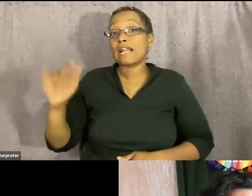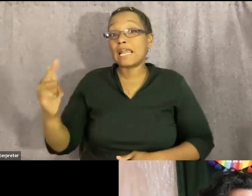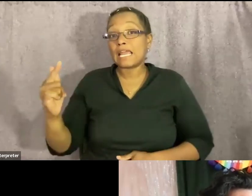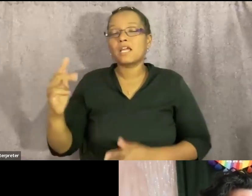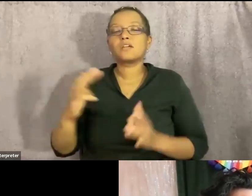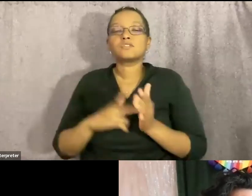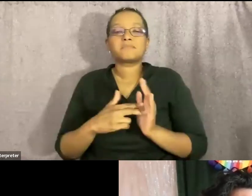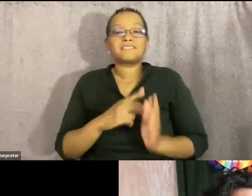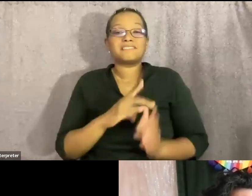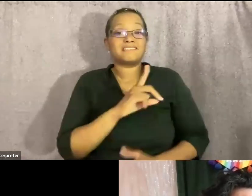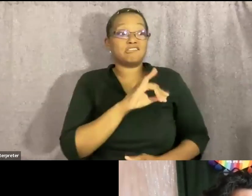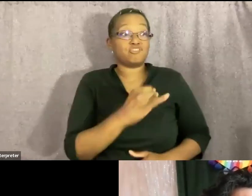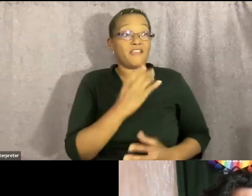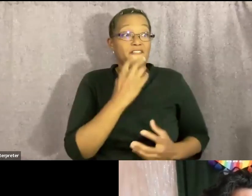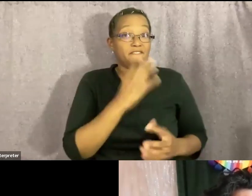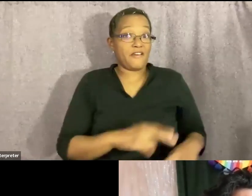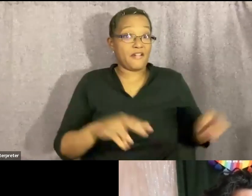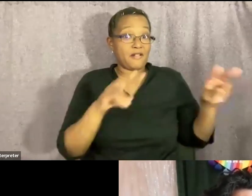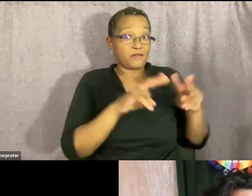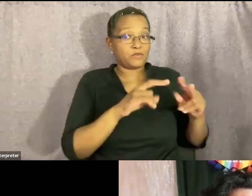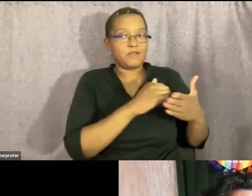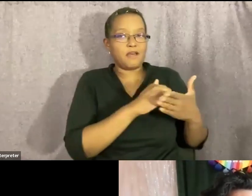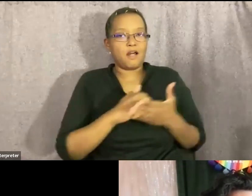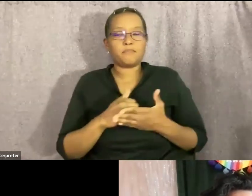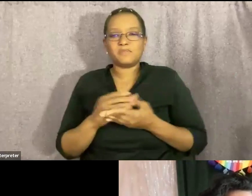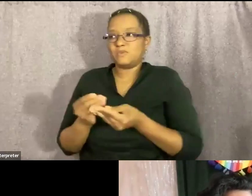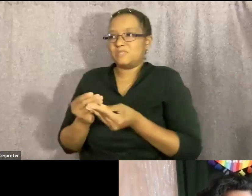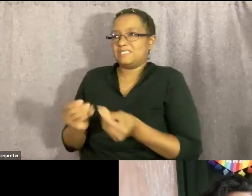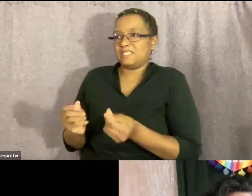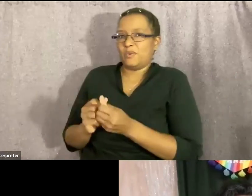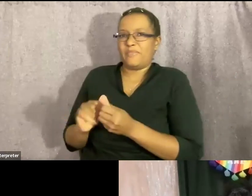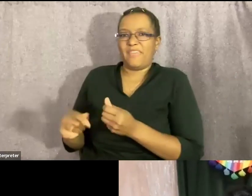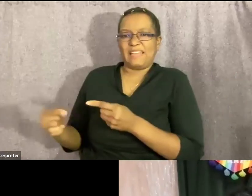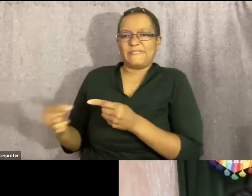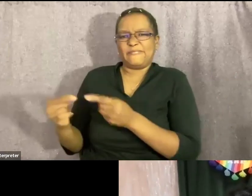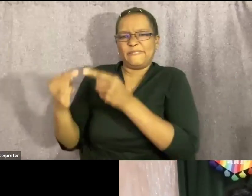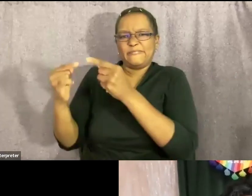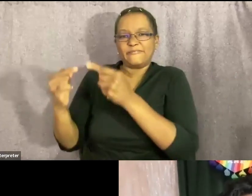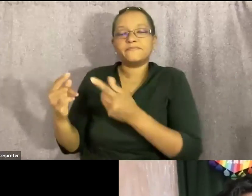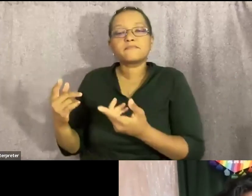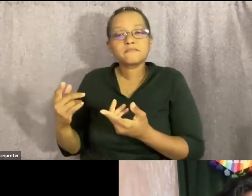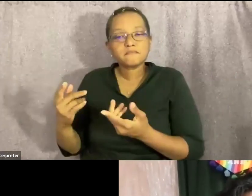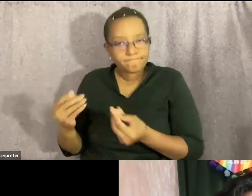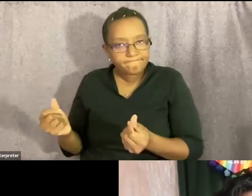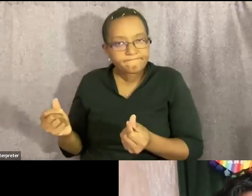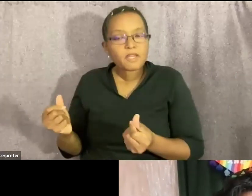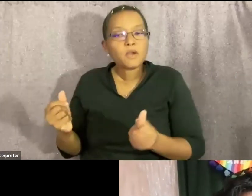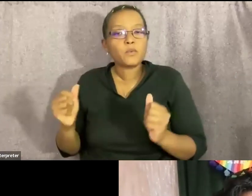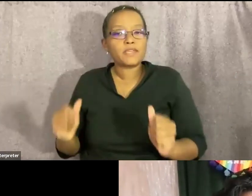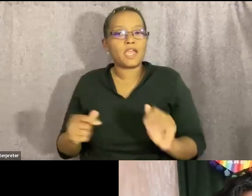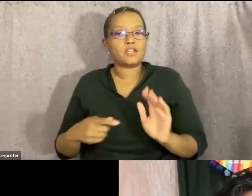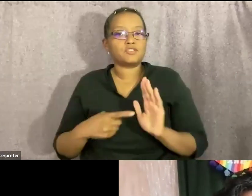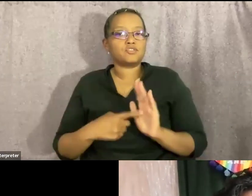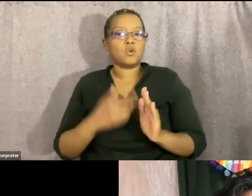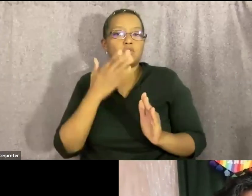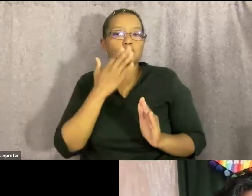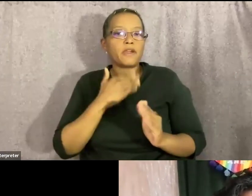problem within the disability movement. So recognizing that there are areas in which